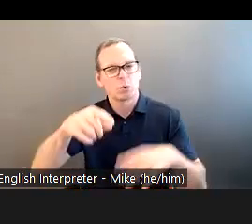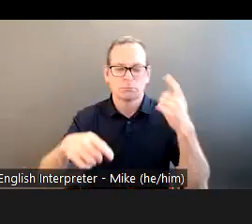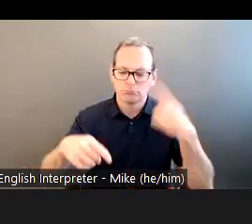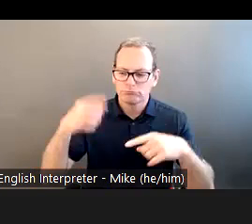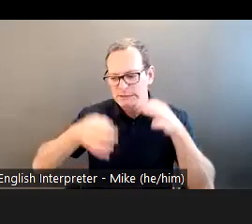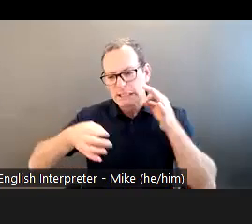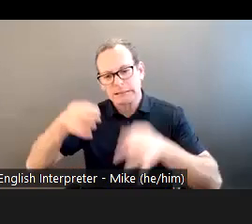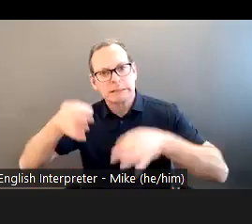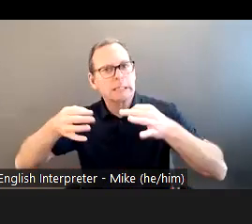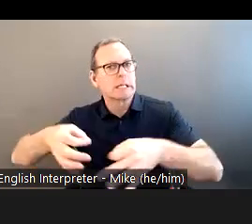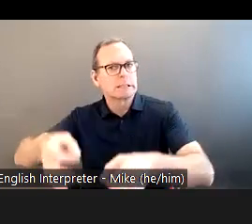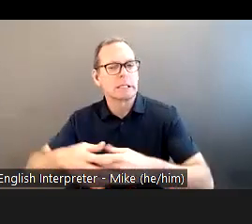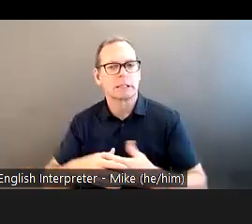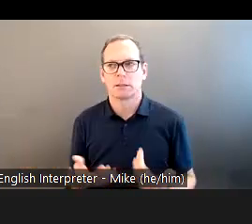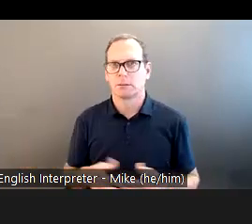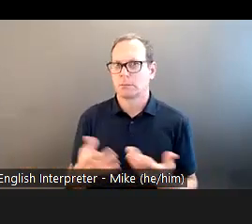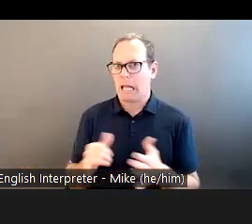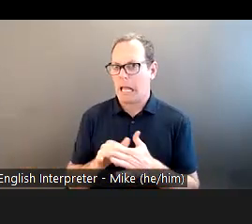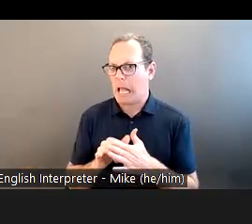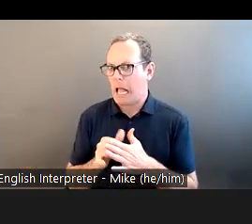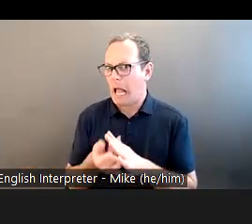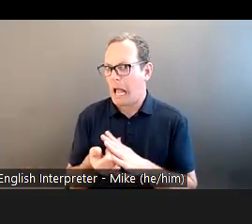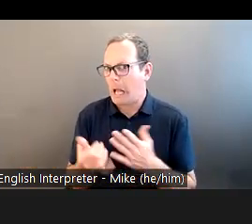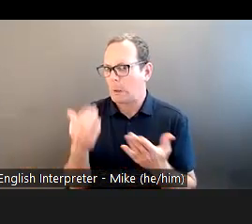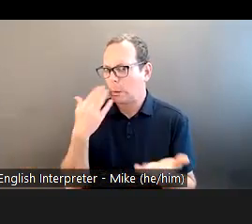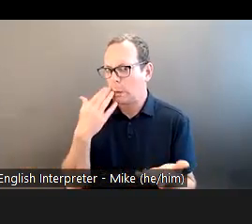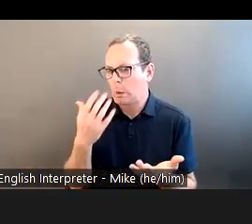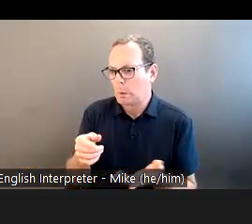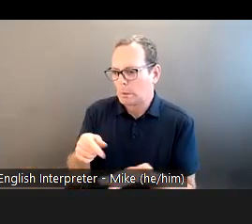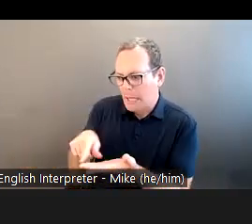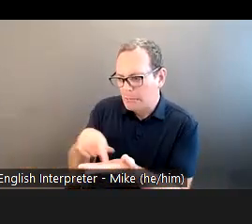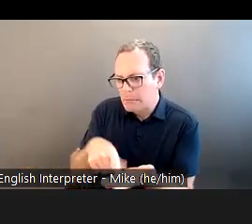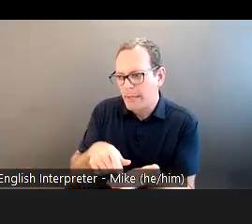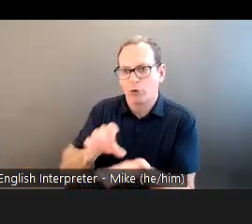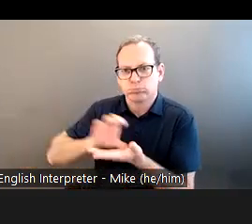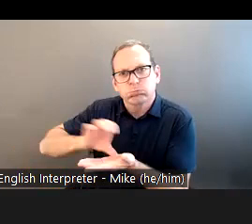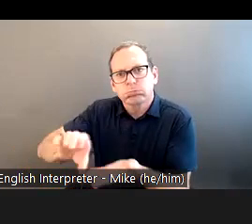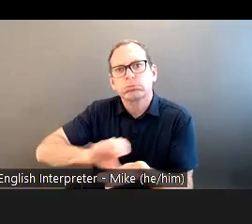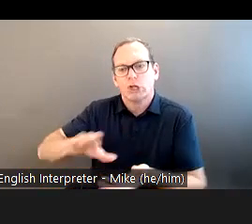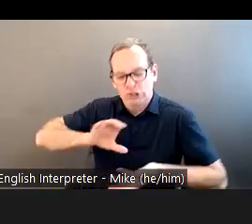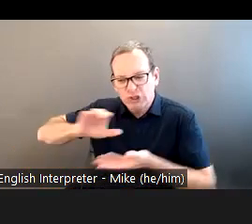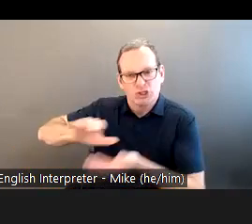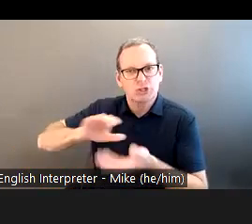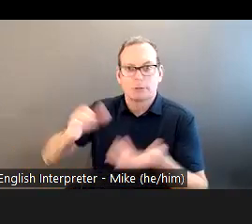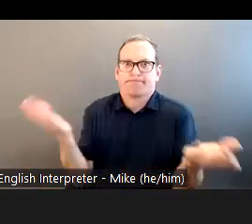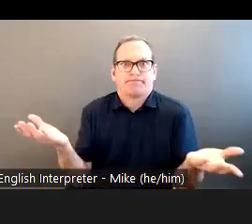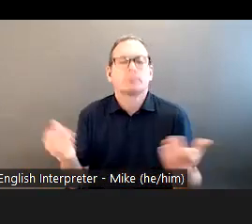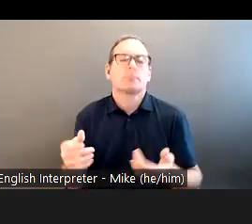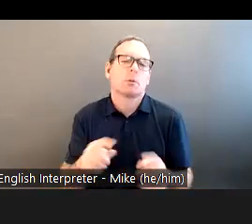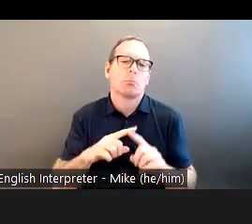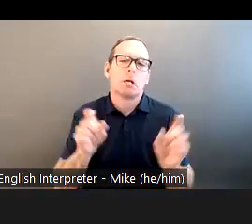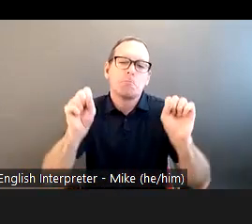quantify. How do we decide what they should be paid for which services? But it is possible. So throwing that out there.